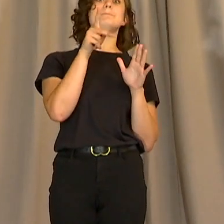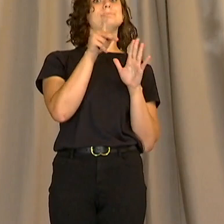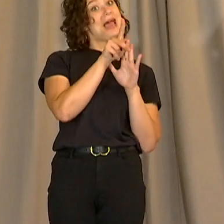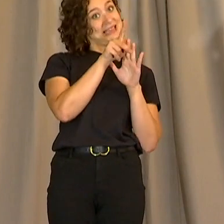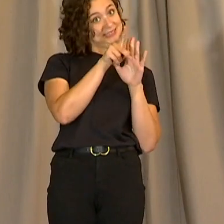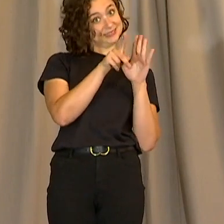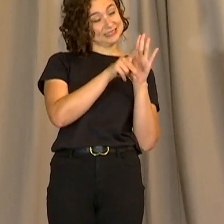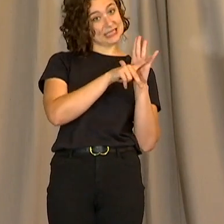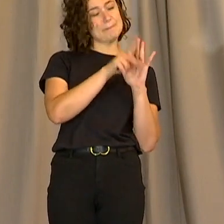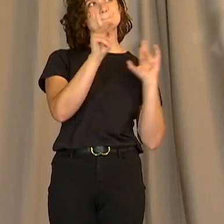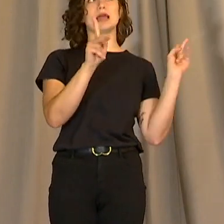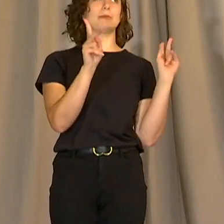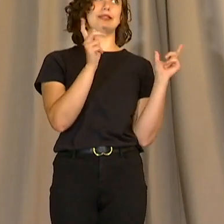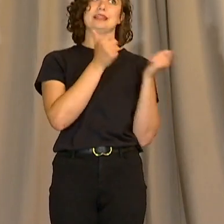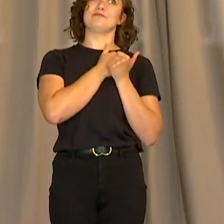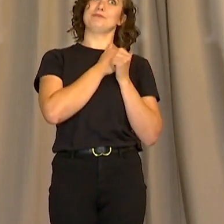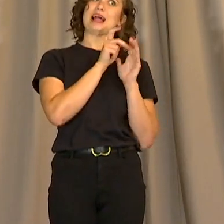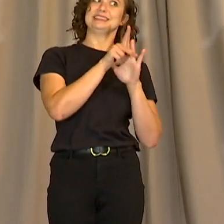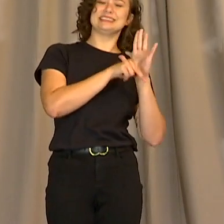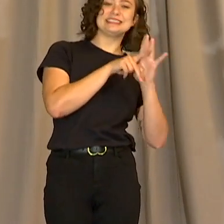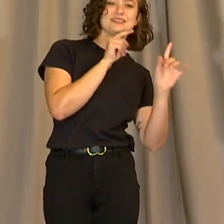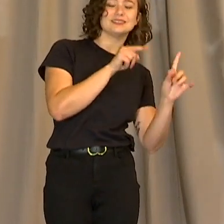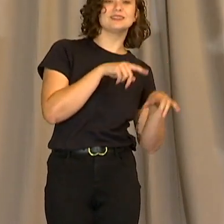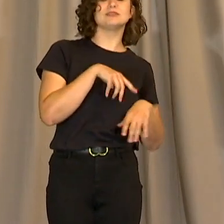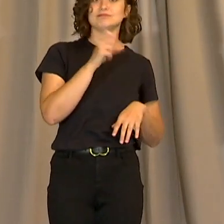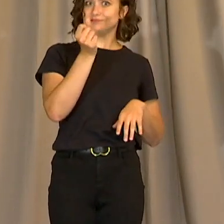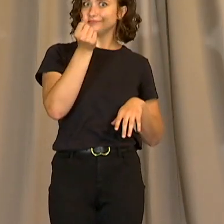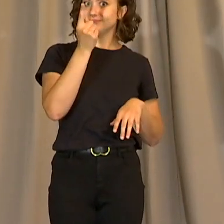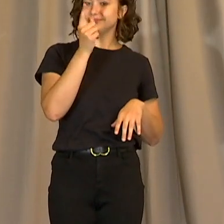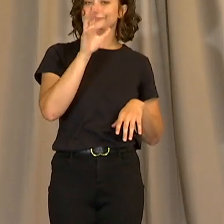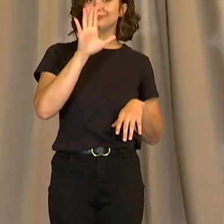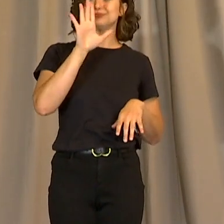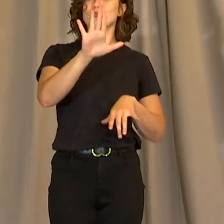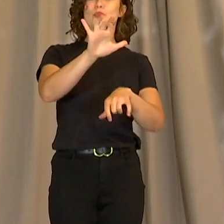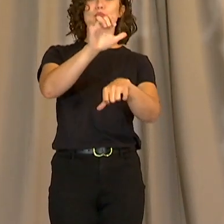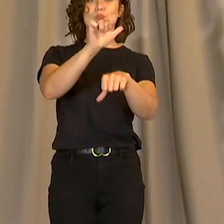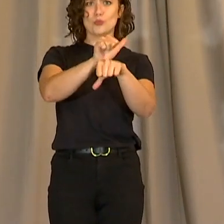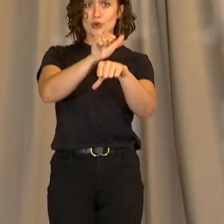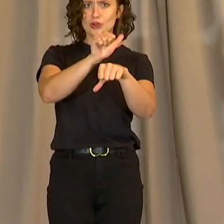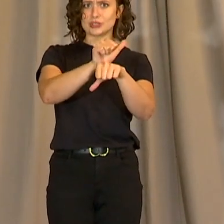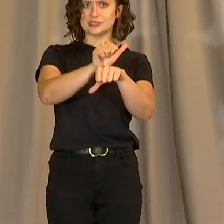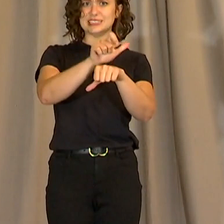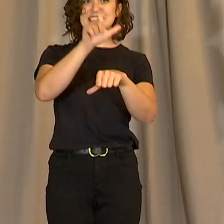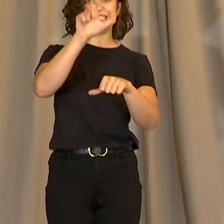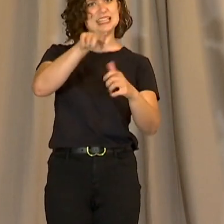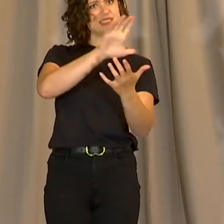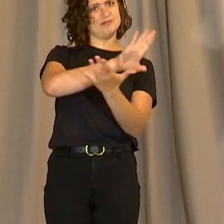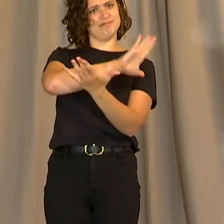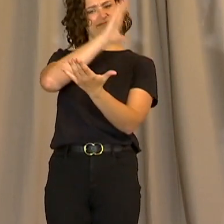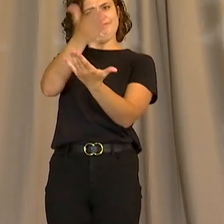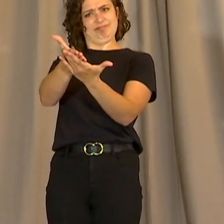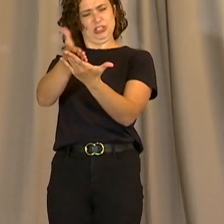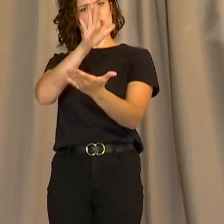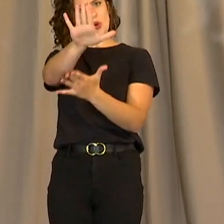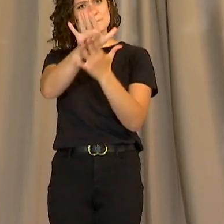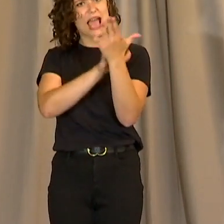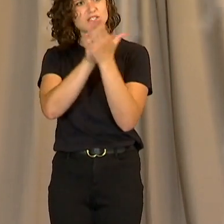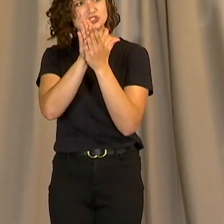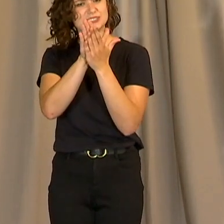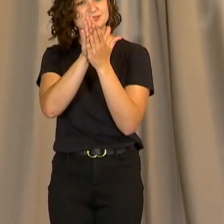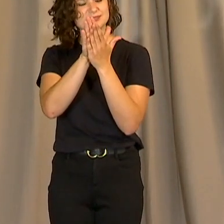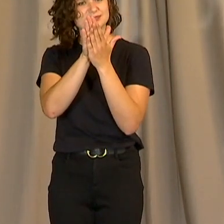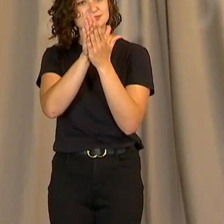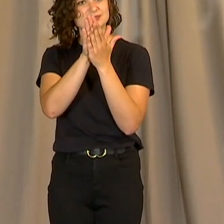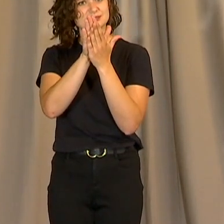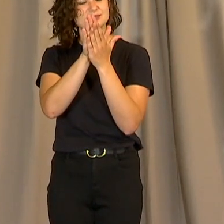policy. But then also your work should reflect whatever your passion is or whatever your